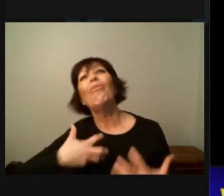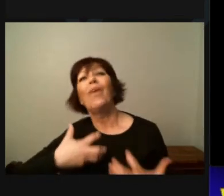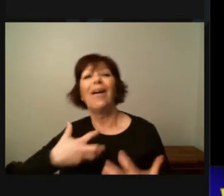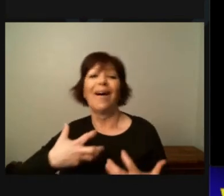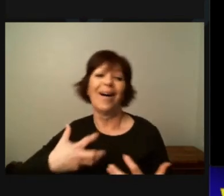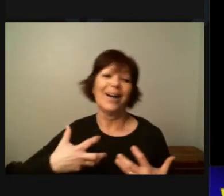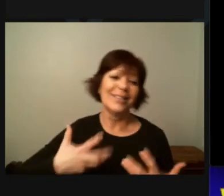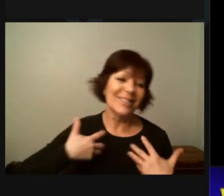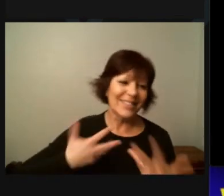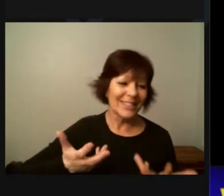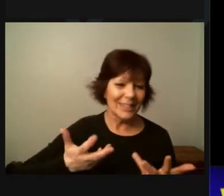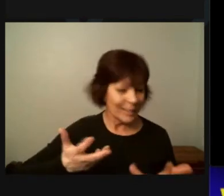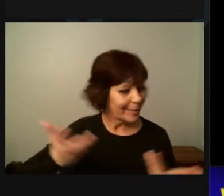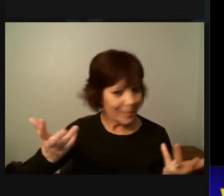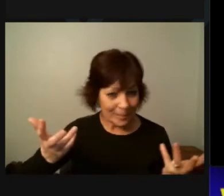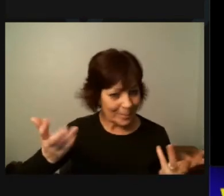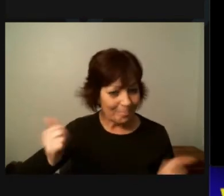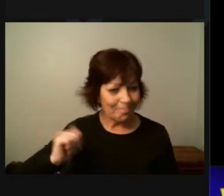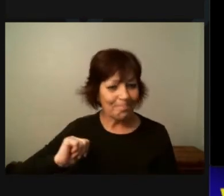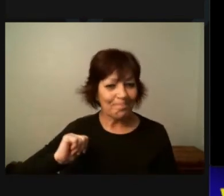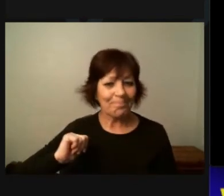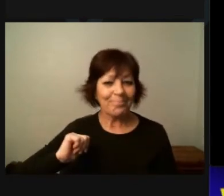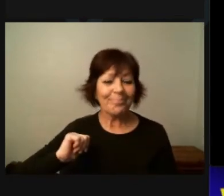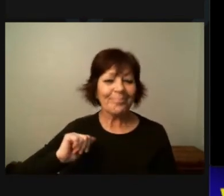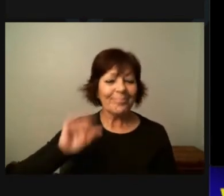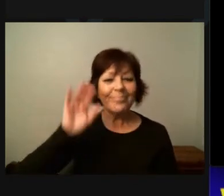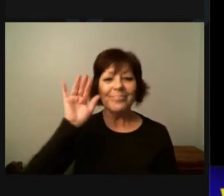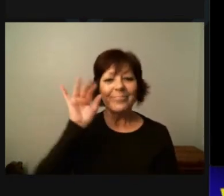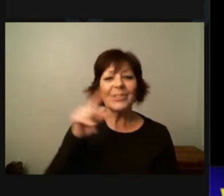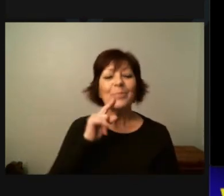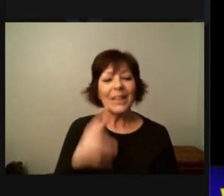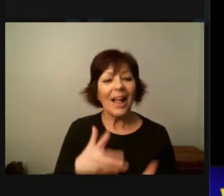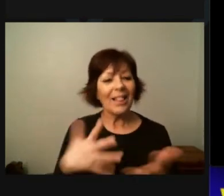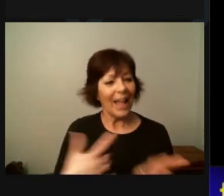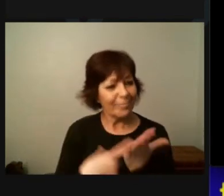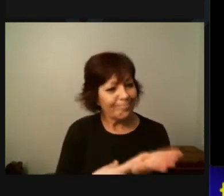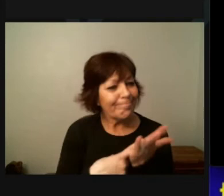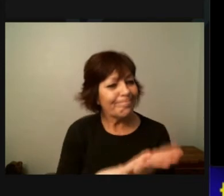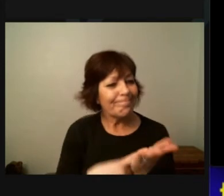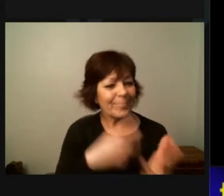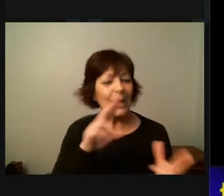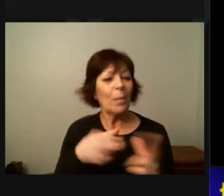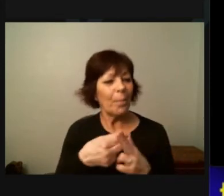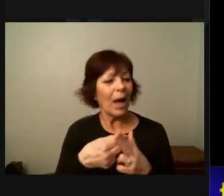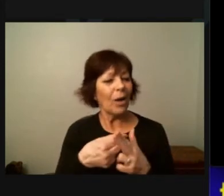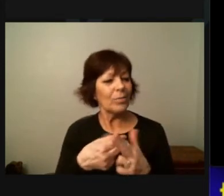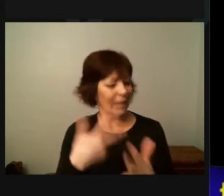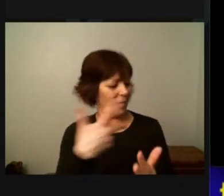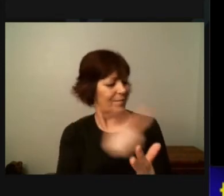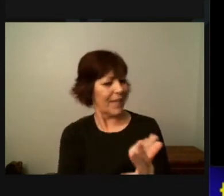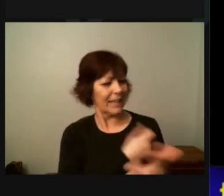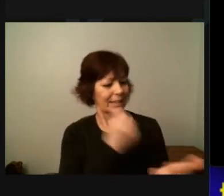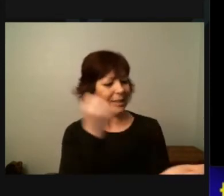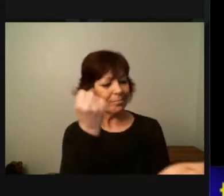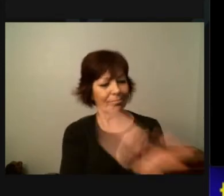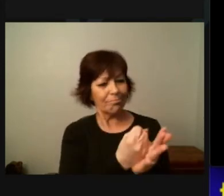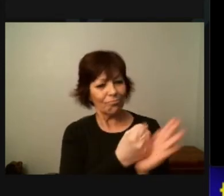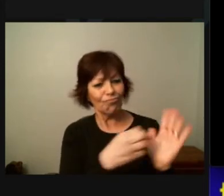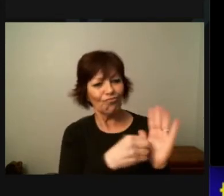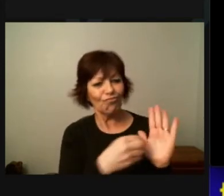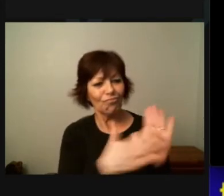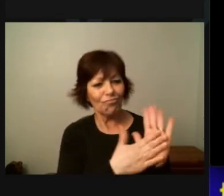some time. And there's been a lot of talk about a vaccine passport.